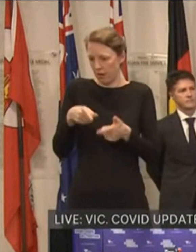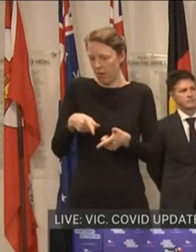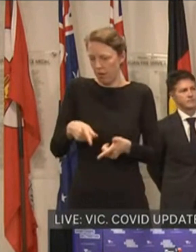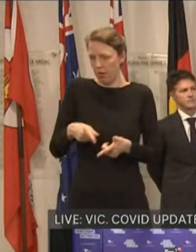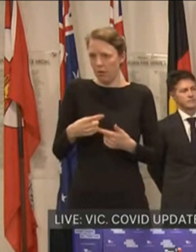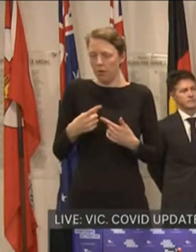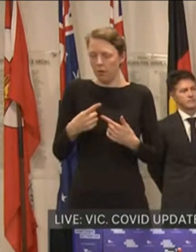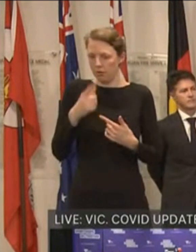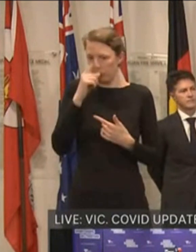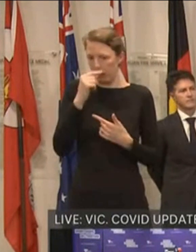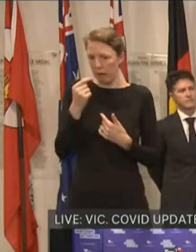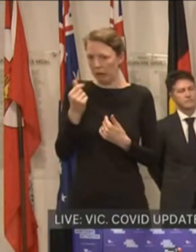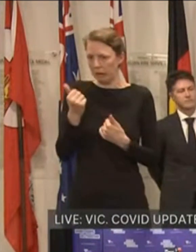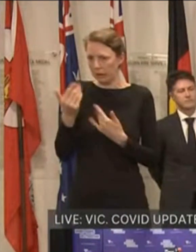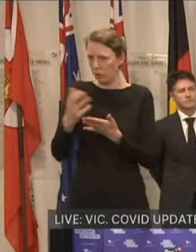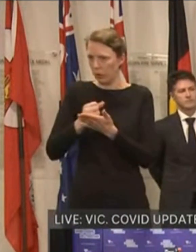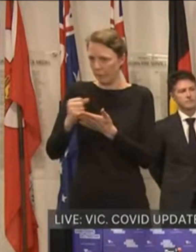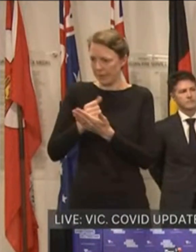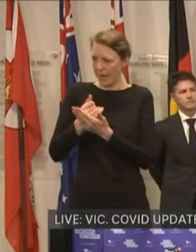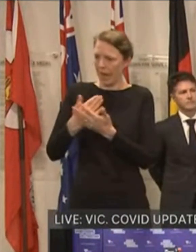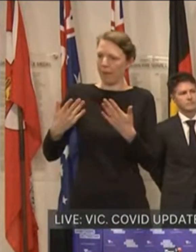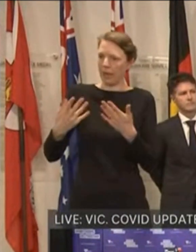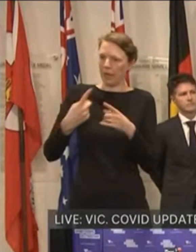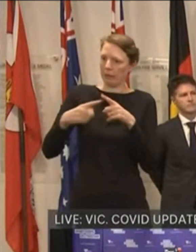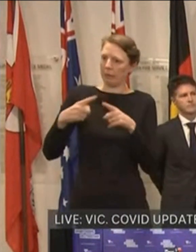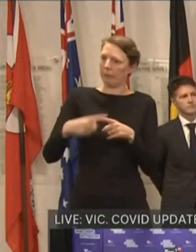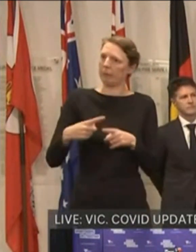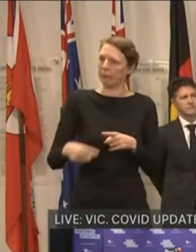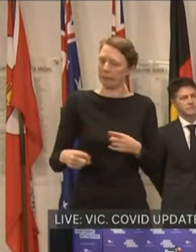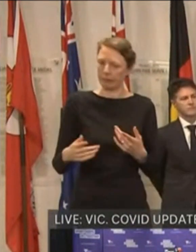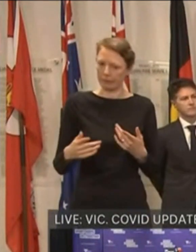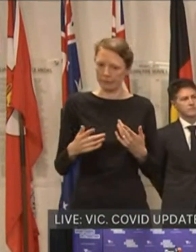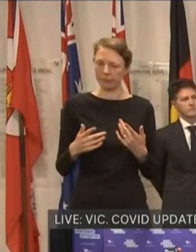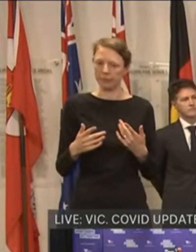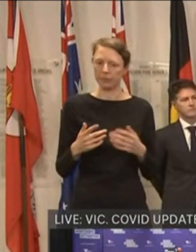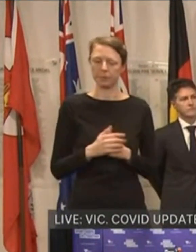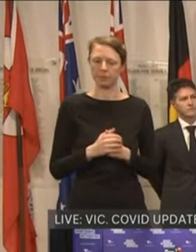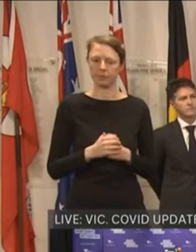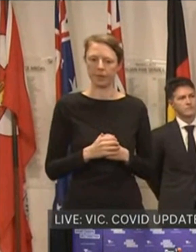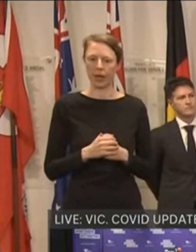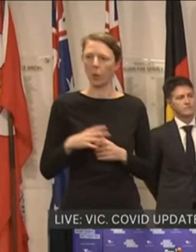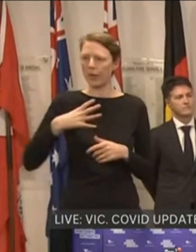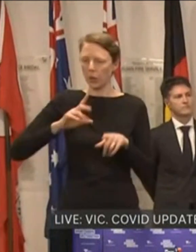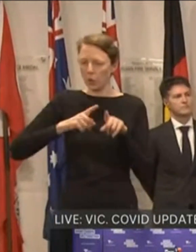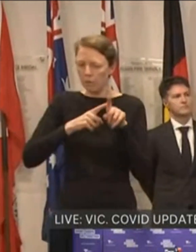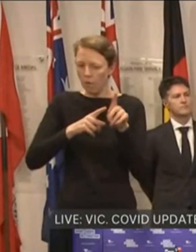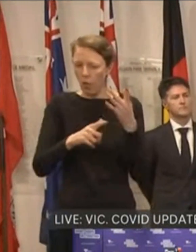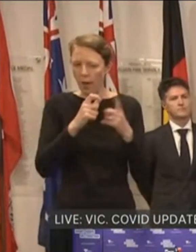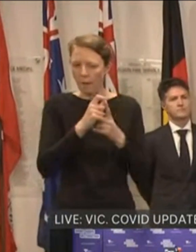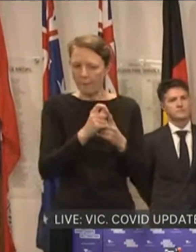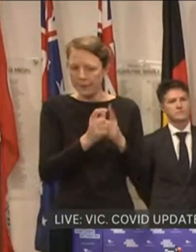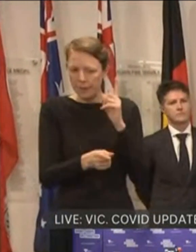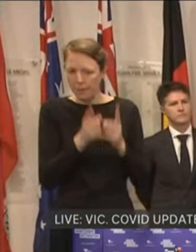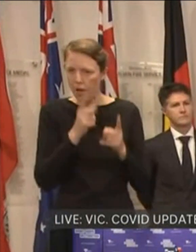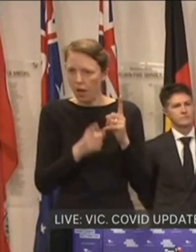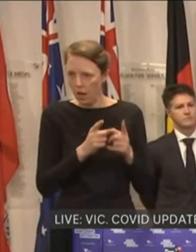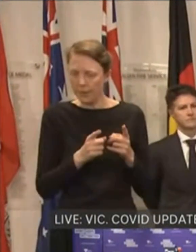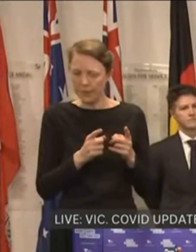want to reduce to the minimum the number of people that are coming from particularly the hotspots area, but Victoria